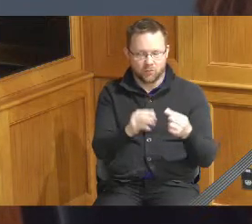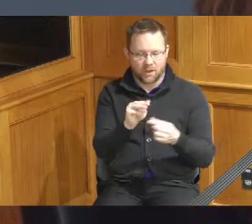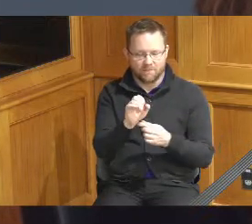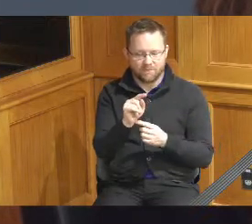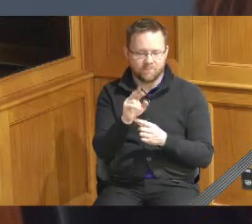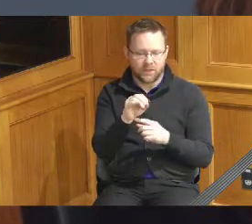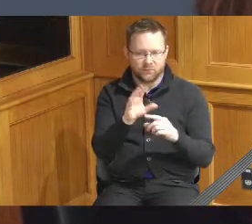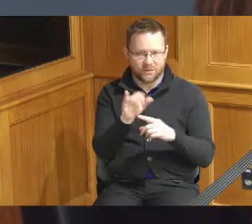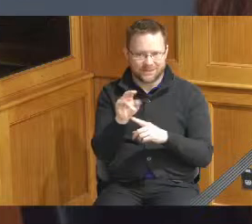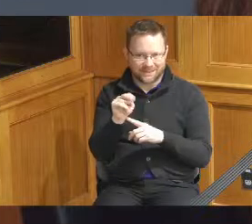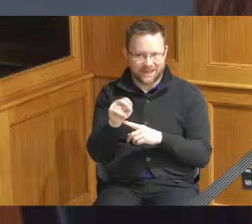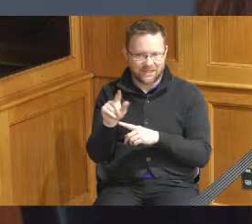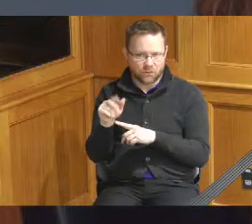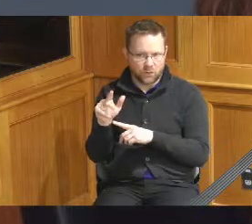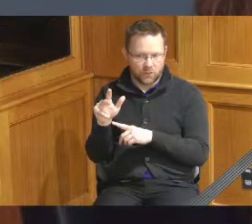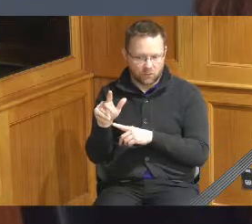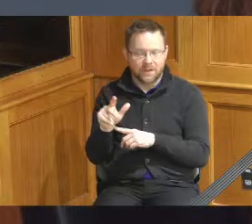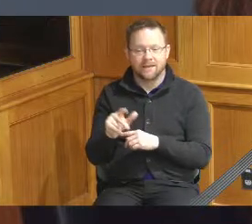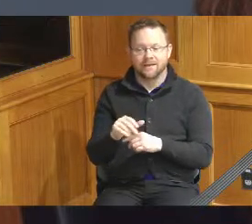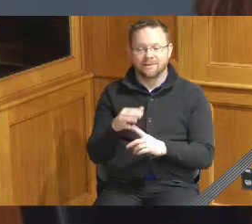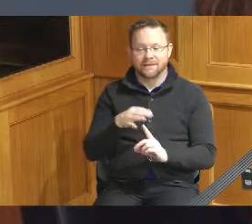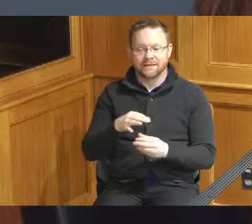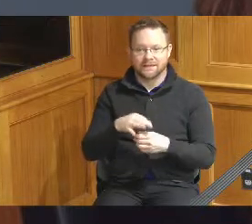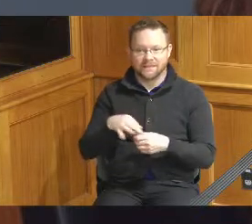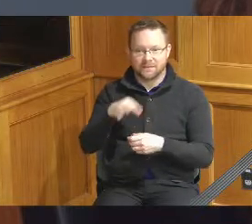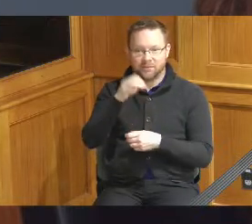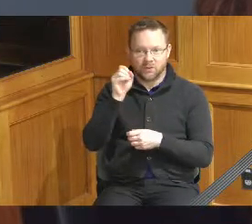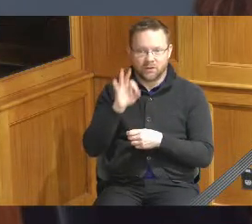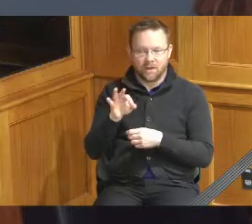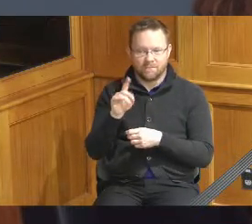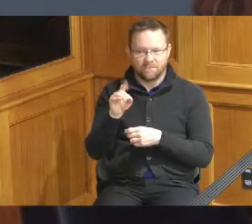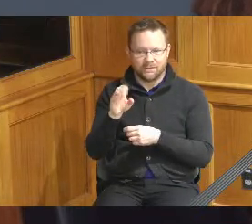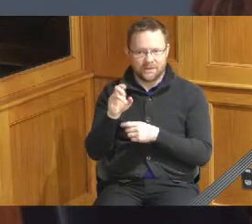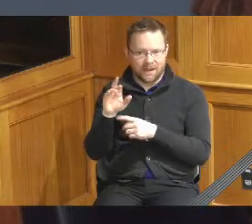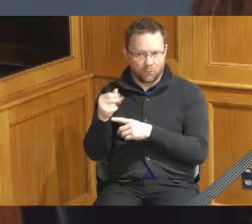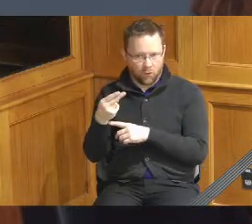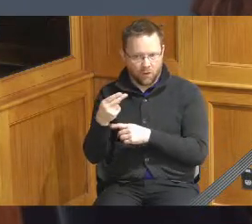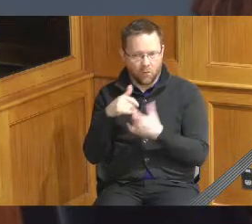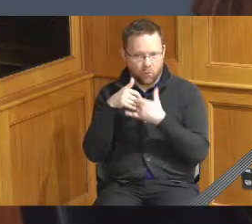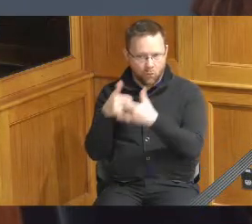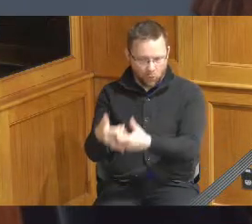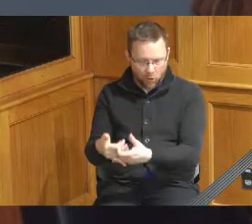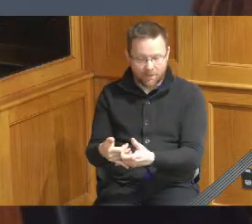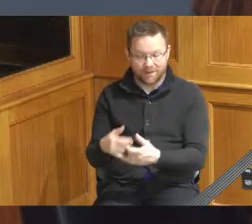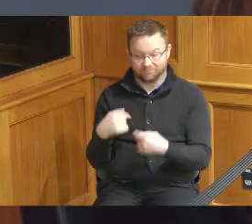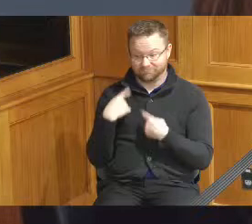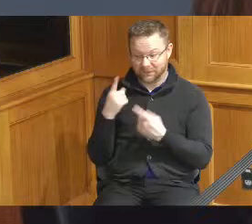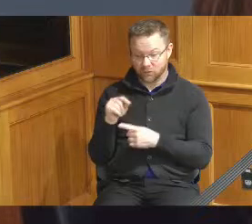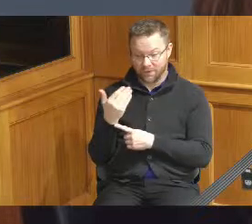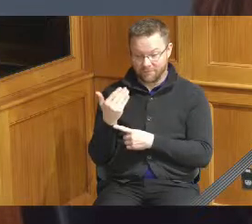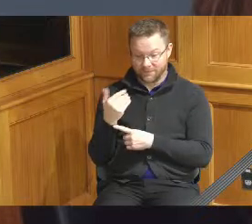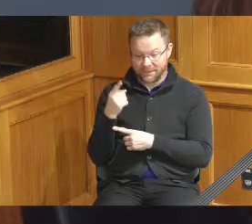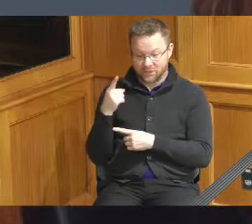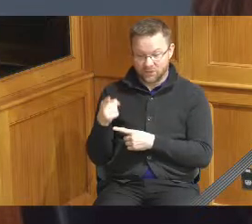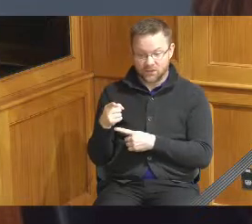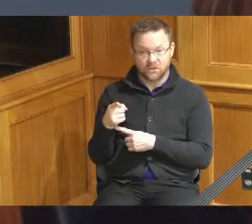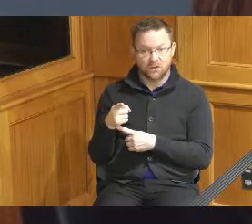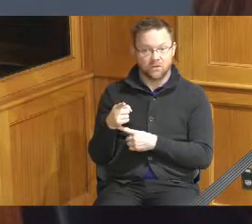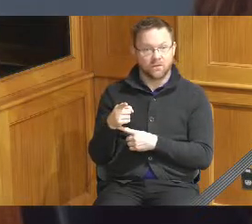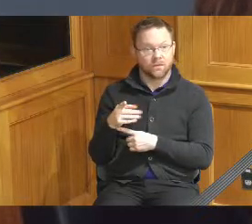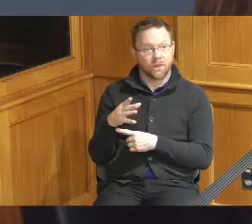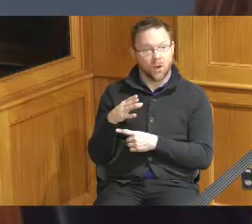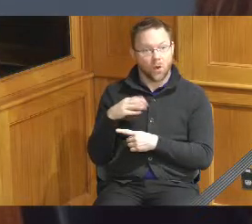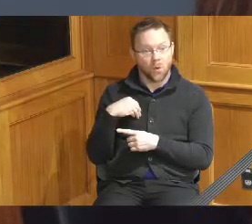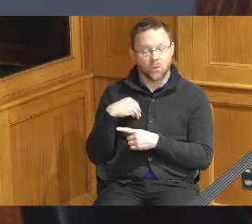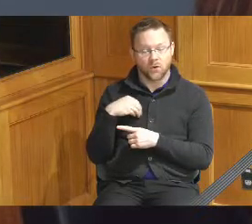Cincinnati in 2023, the Spirit of Deborah Award, and since 2015, Owner Land Realty